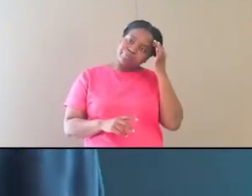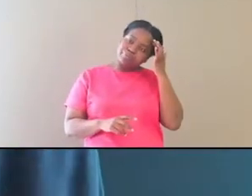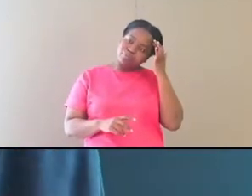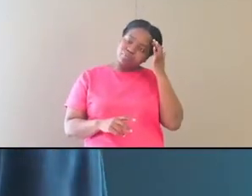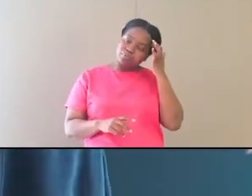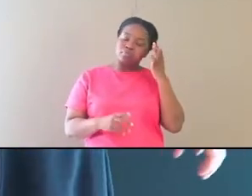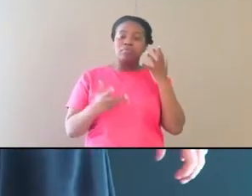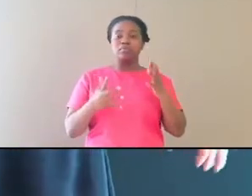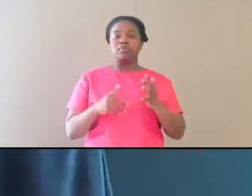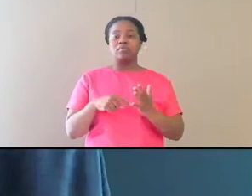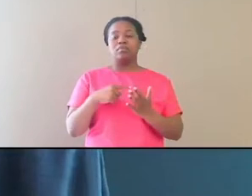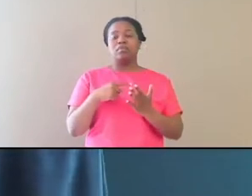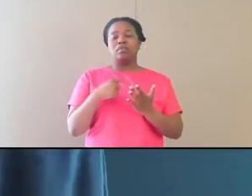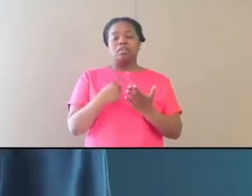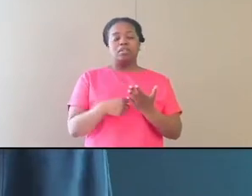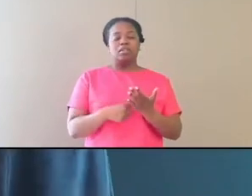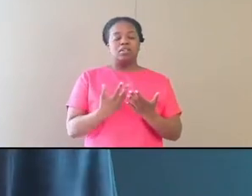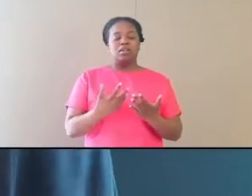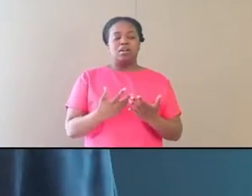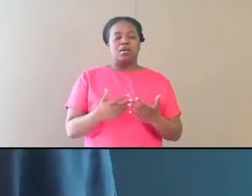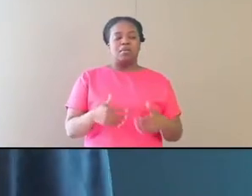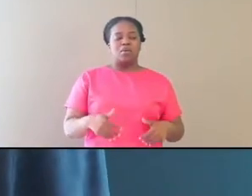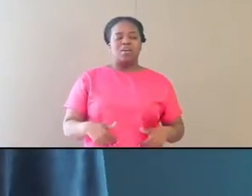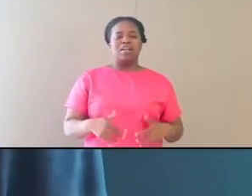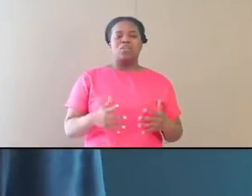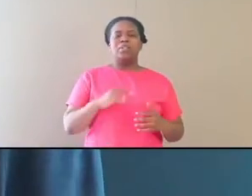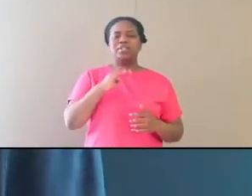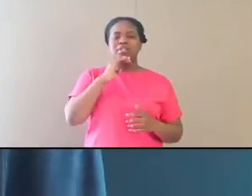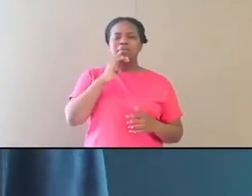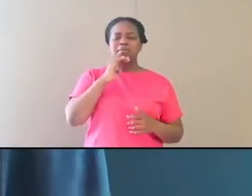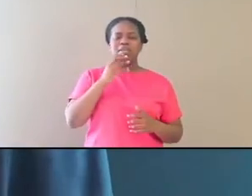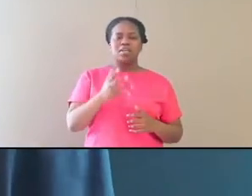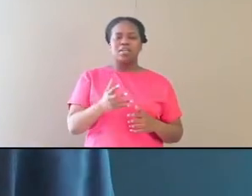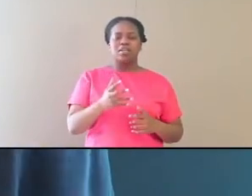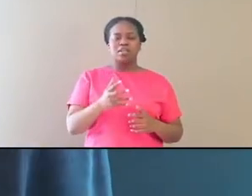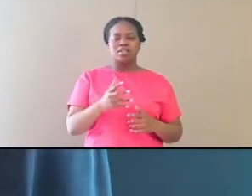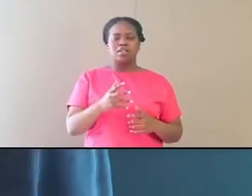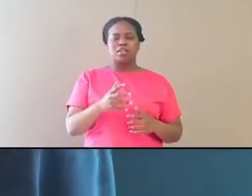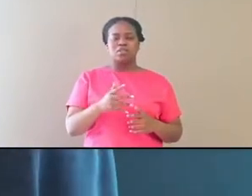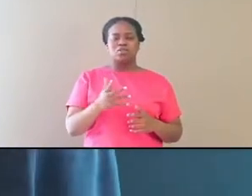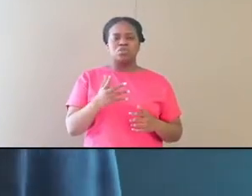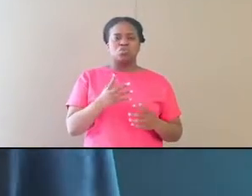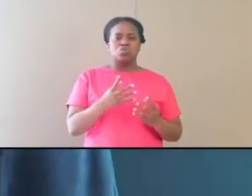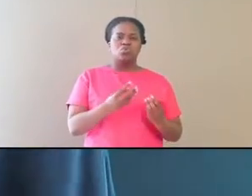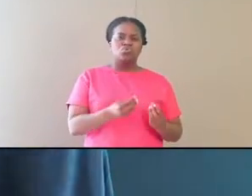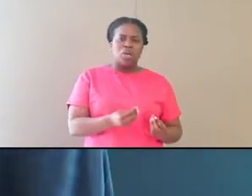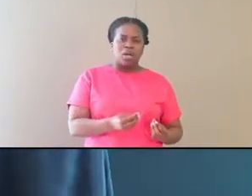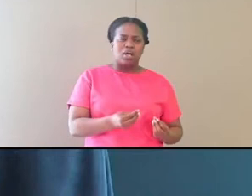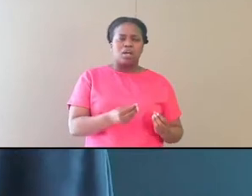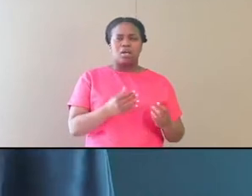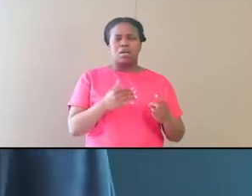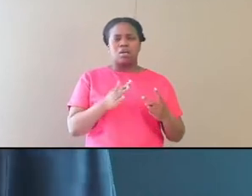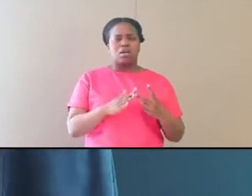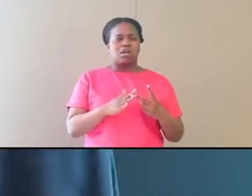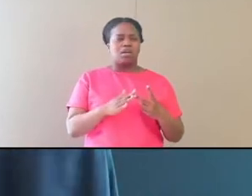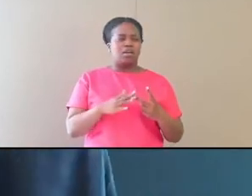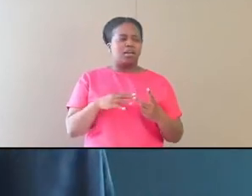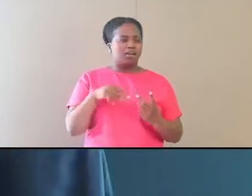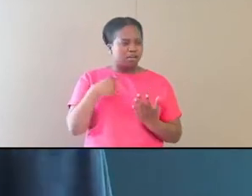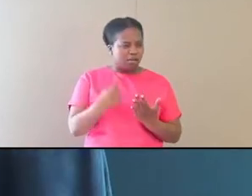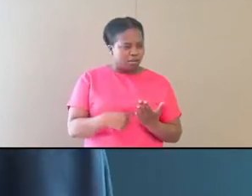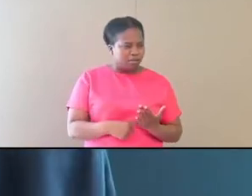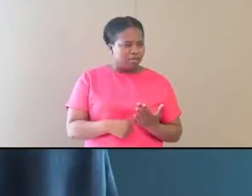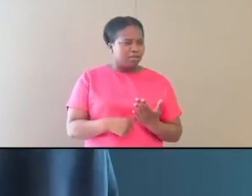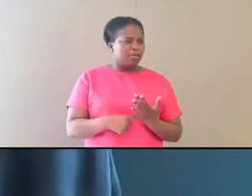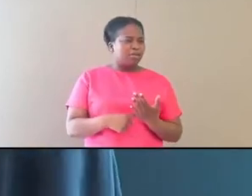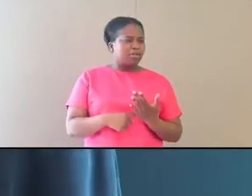We had to talk about poverty lines and what these mean in relation to the cost of a child, and then we'll talk about some options that we modelled